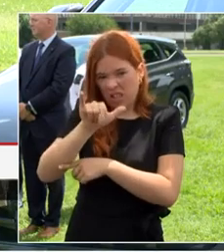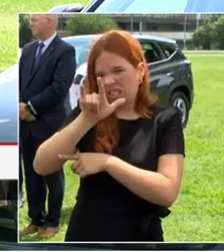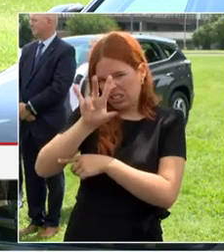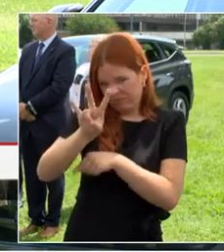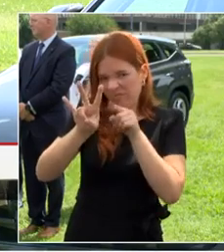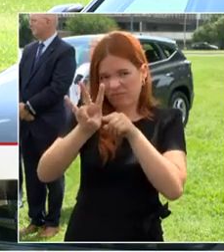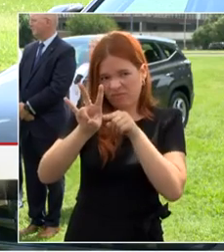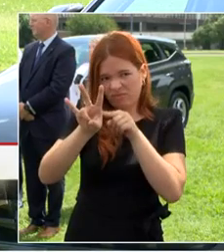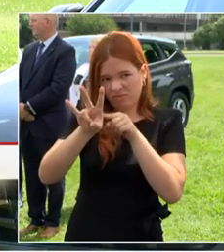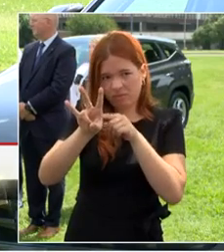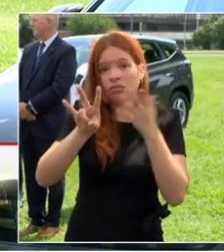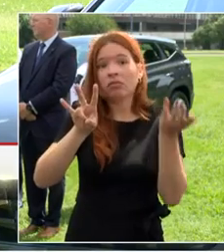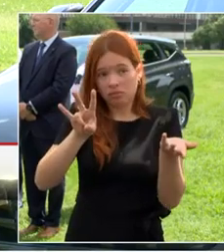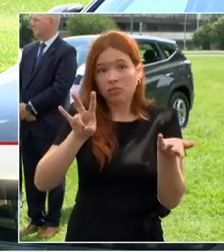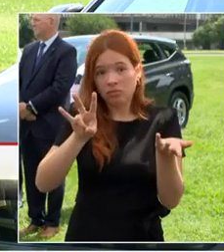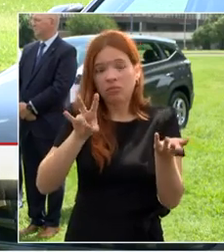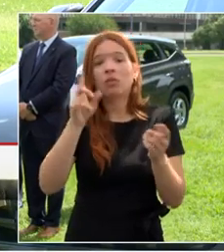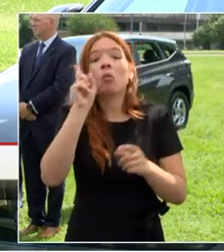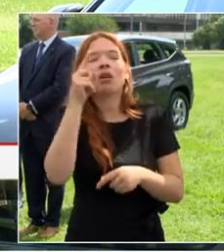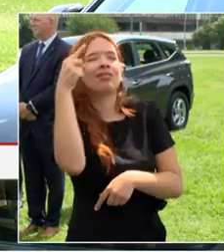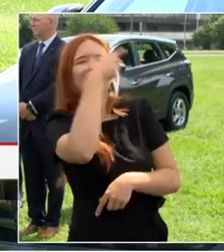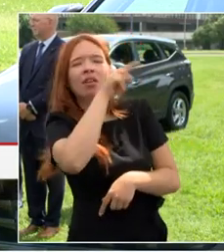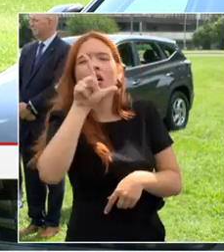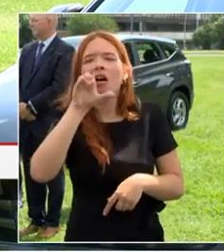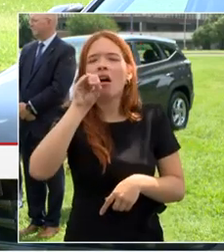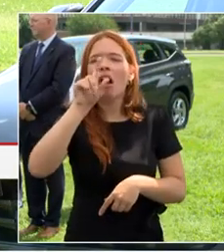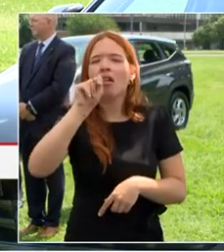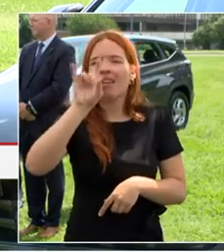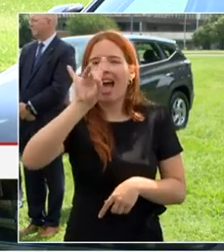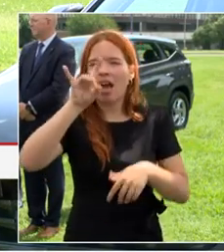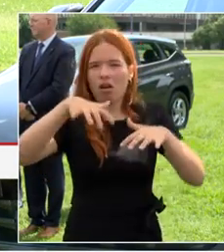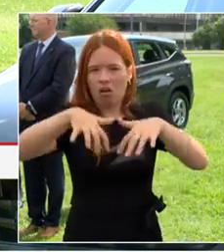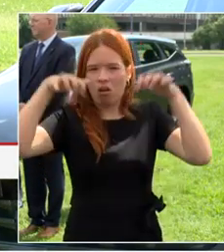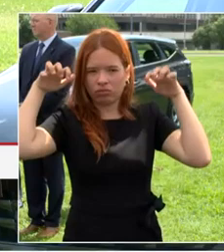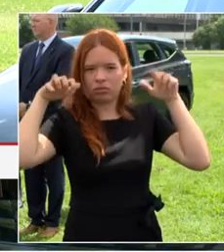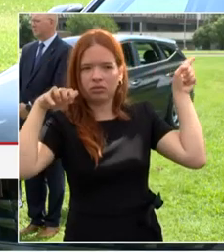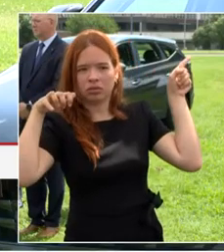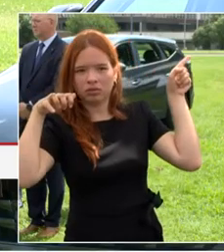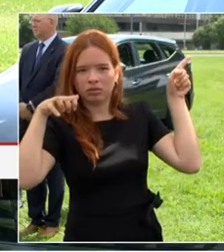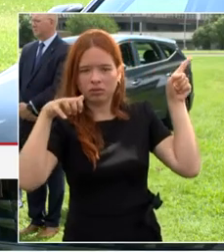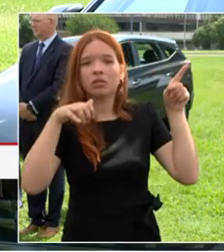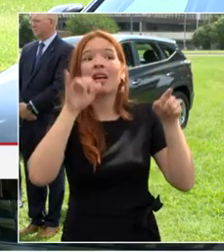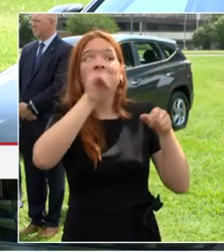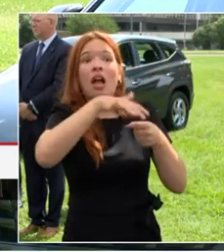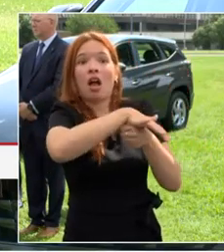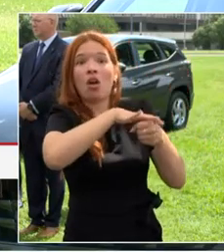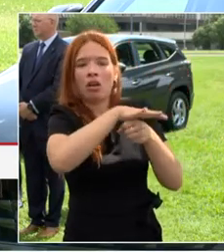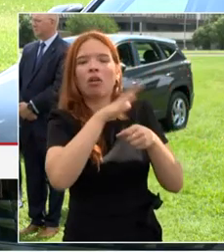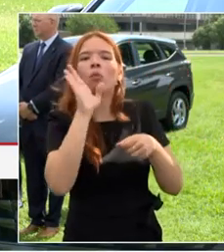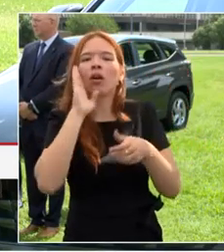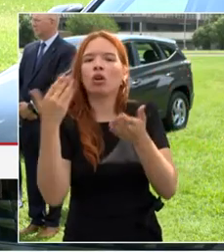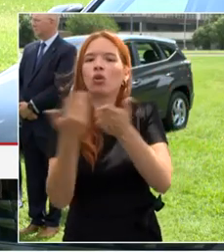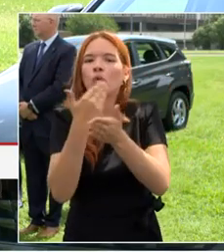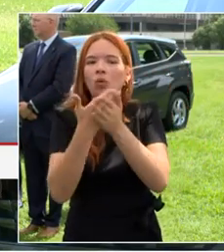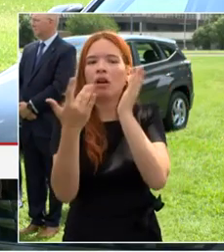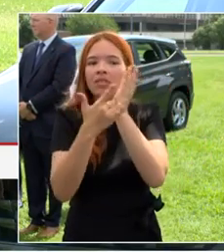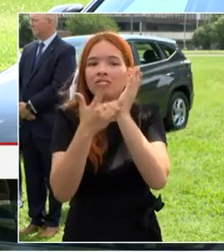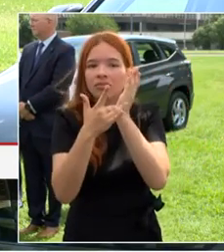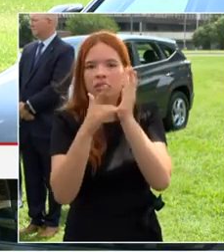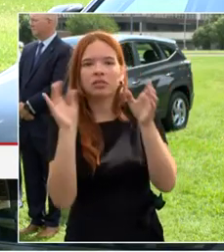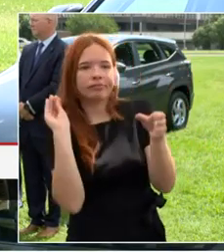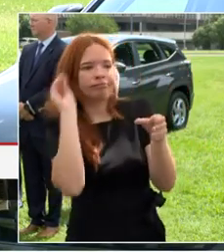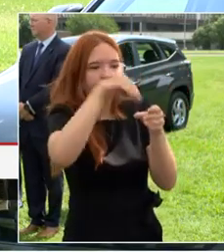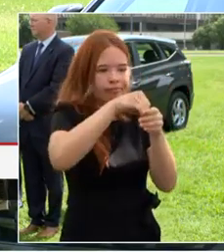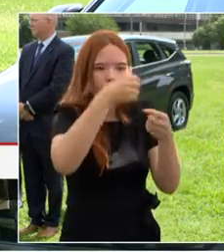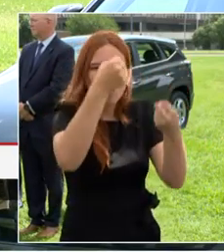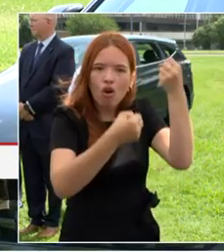Lot 8 where they will install anti-theft software on affected vehicles. Service technicians will